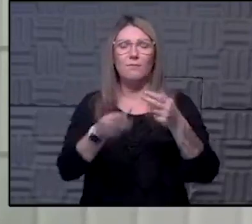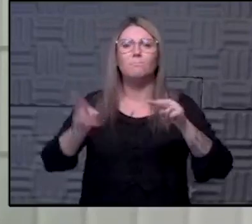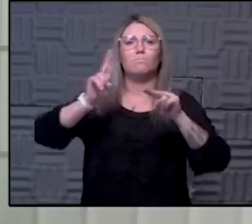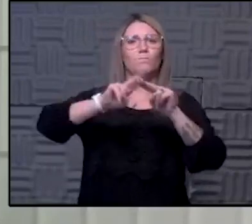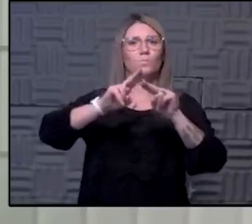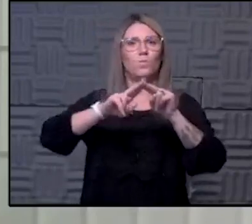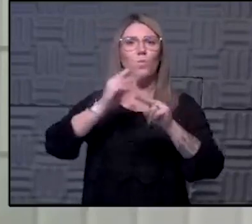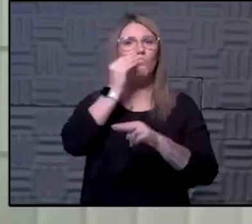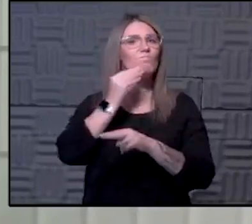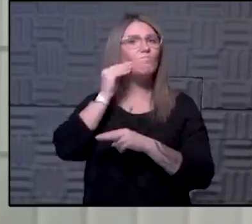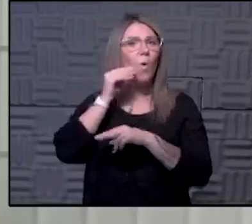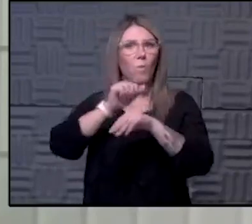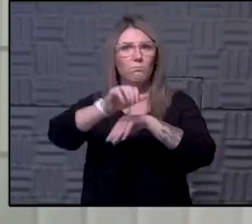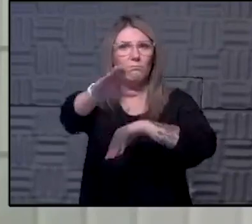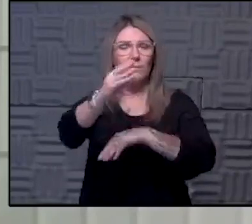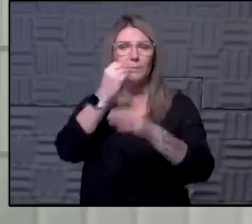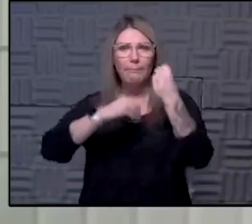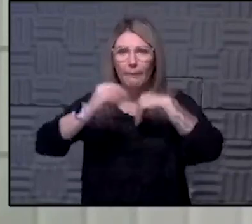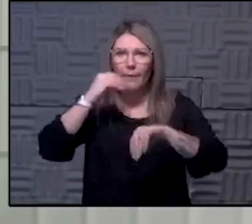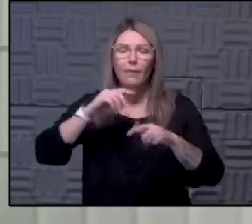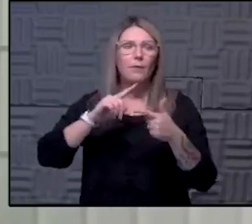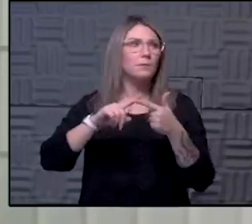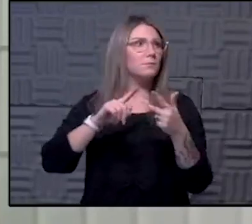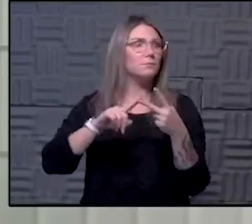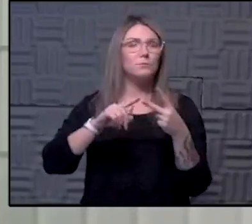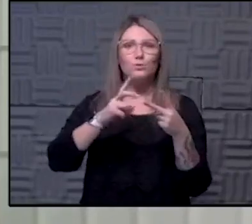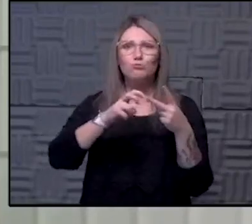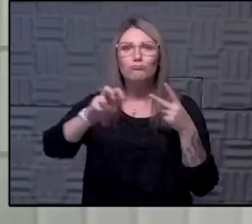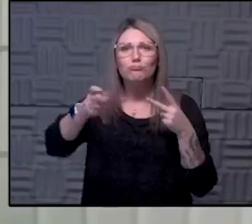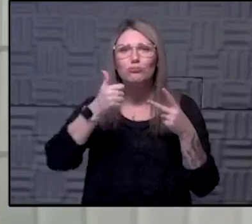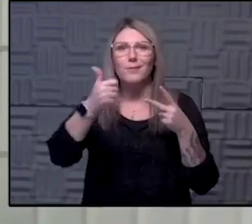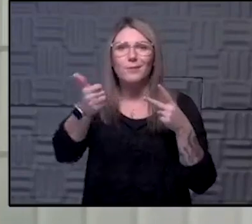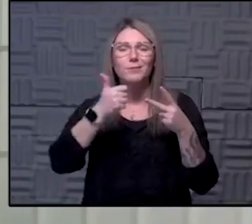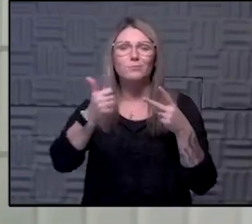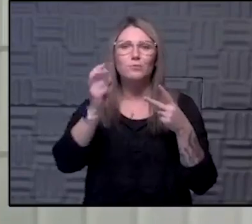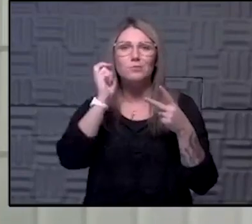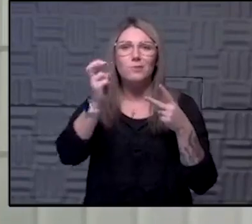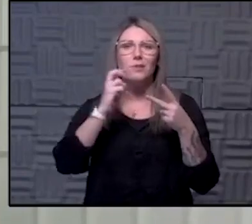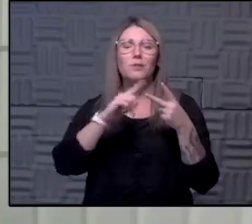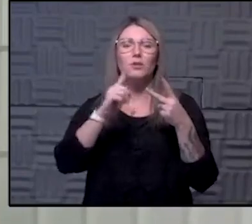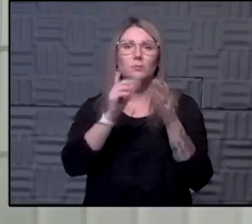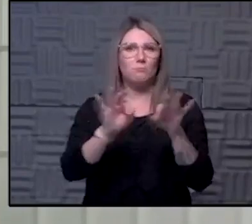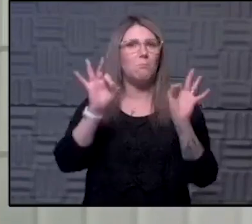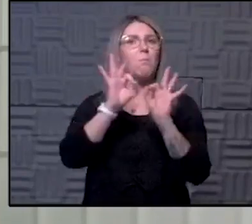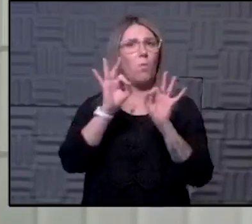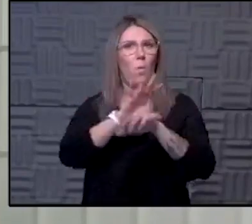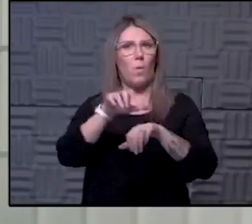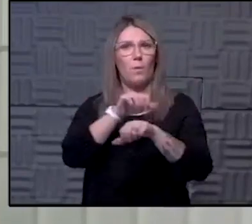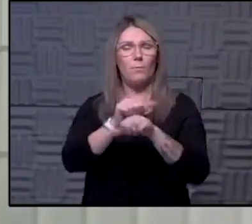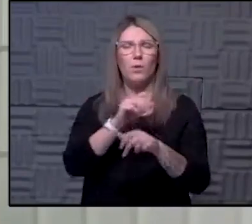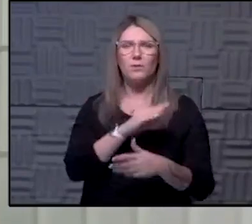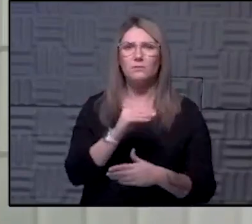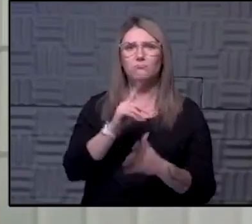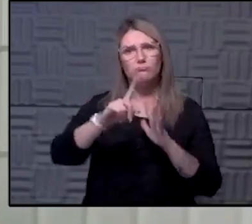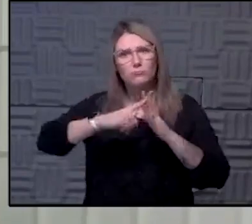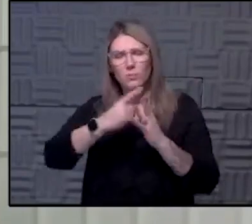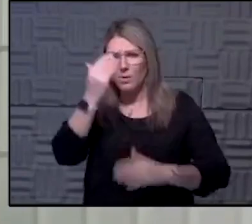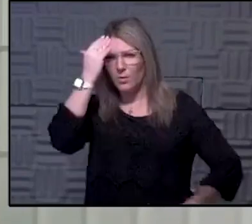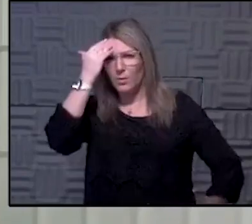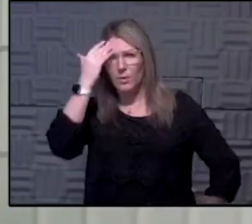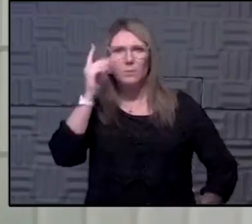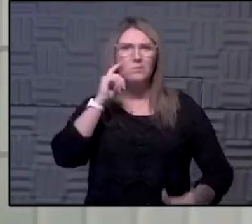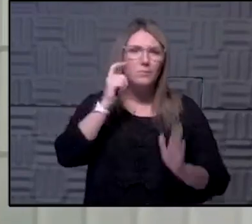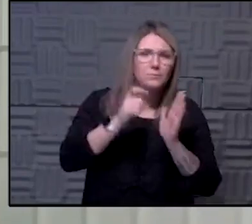meals, transportation to critical appointments and those type of services. And we started to become aware that a portion of